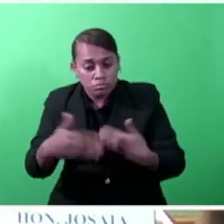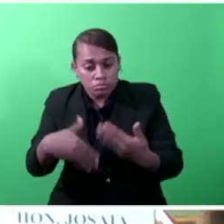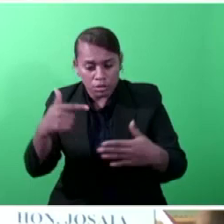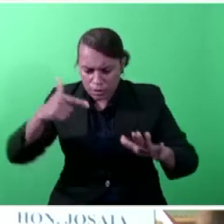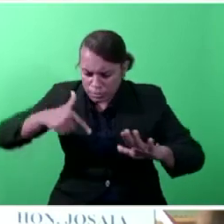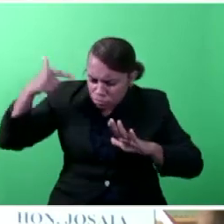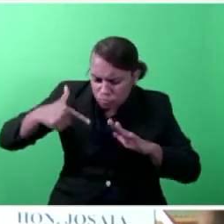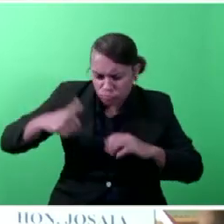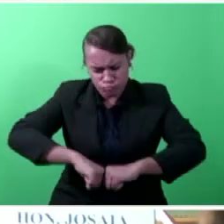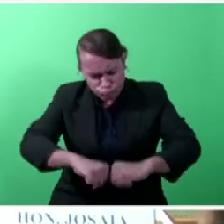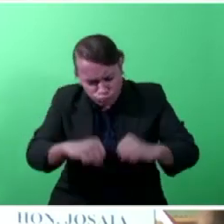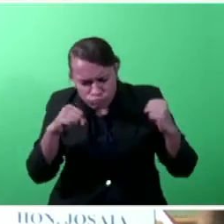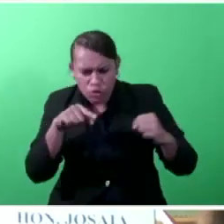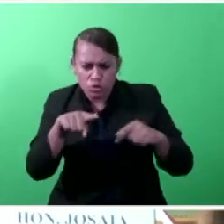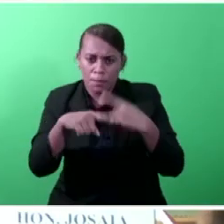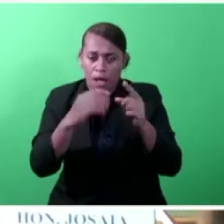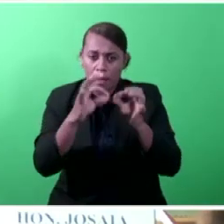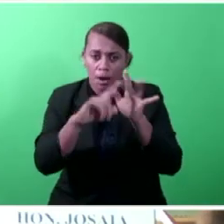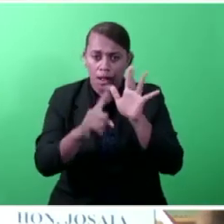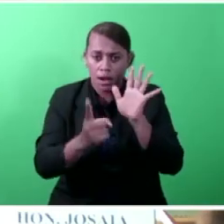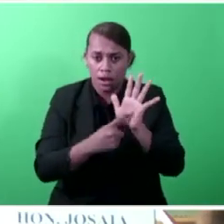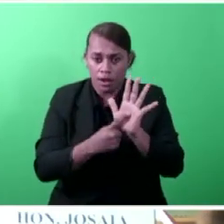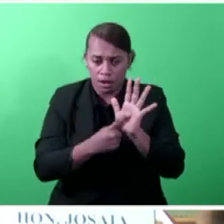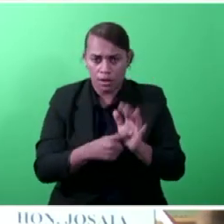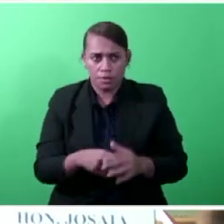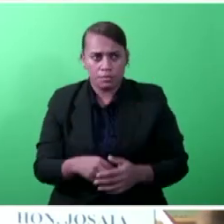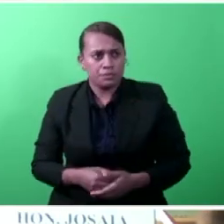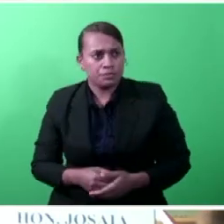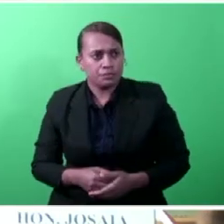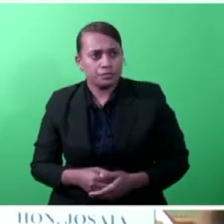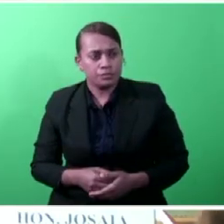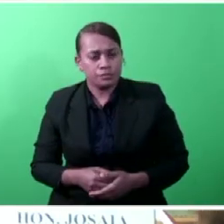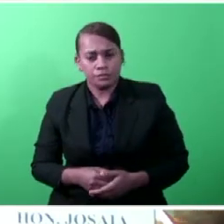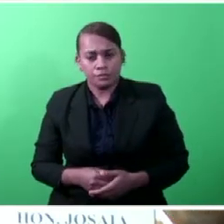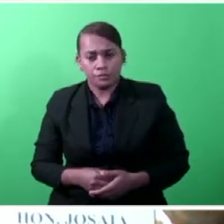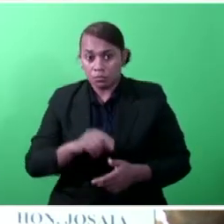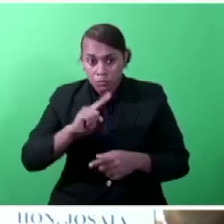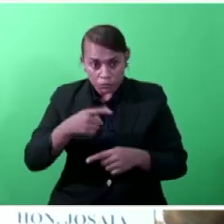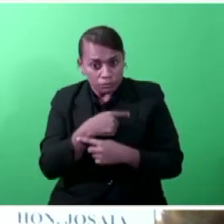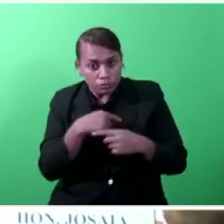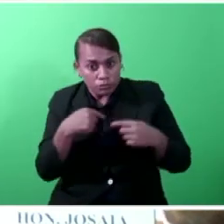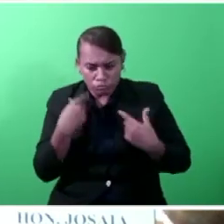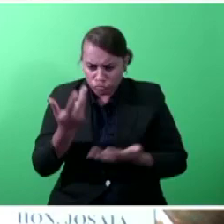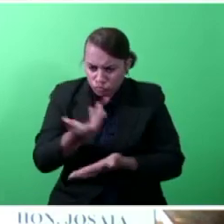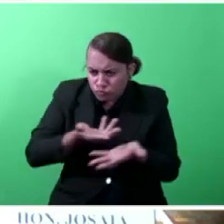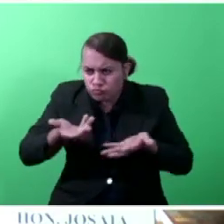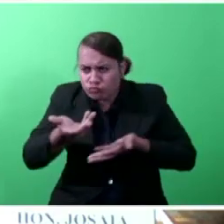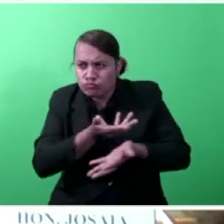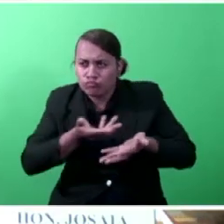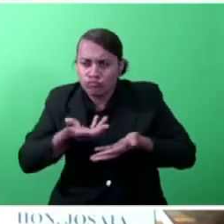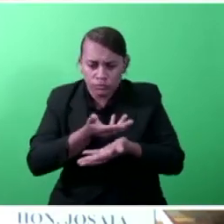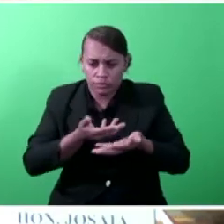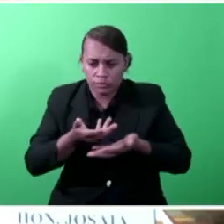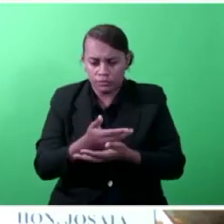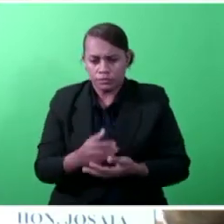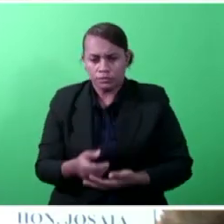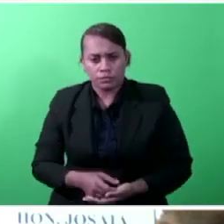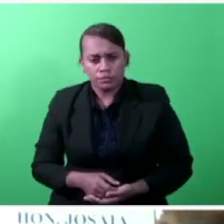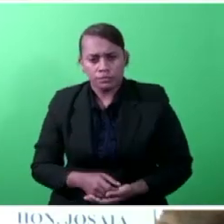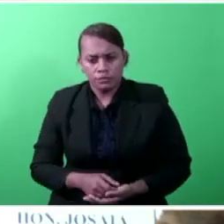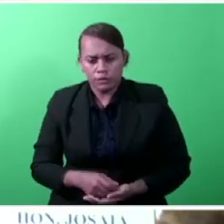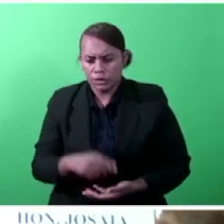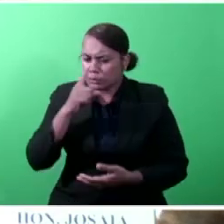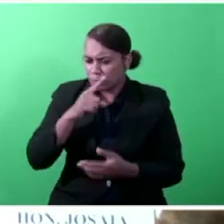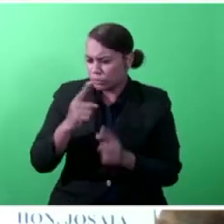bill itself. But as has been highlighted, the consultations we've been having with members of the public, both